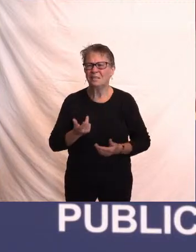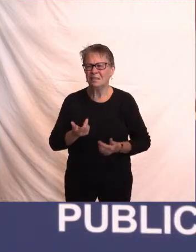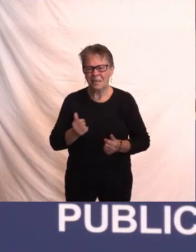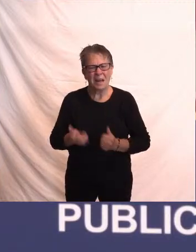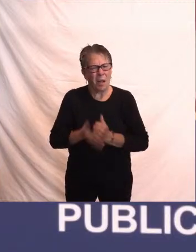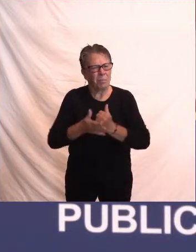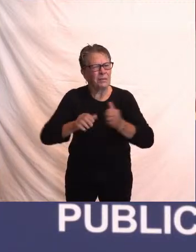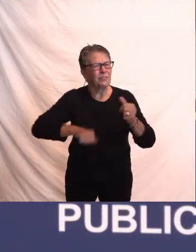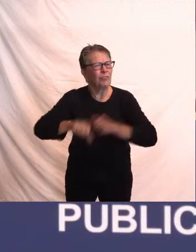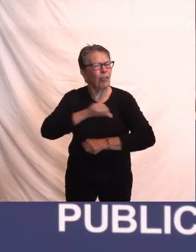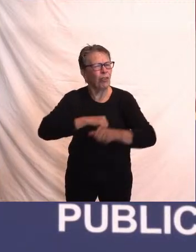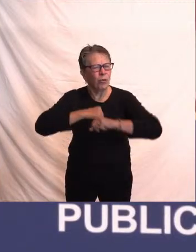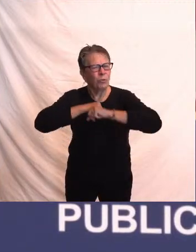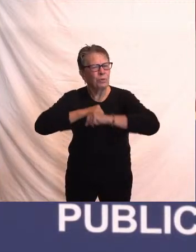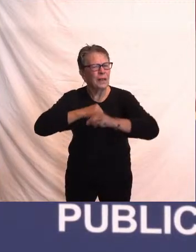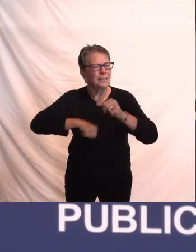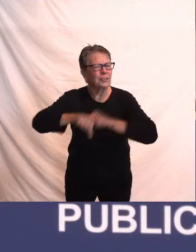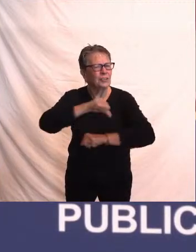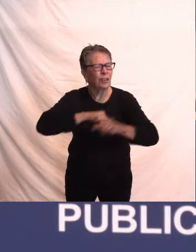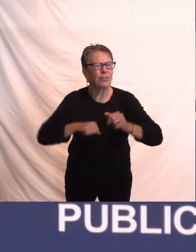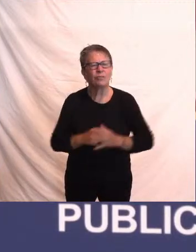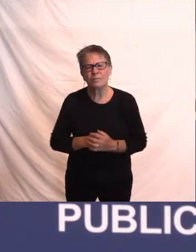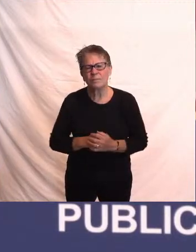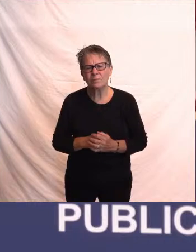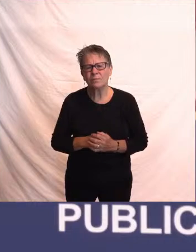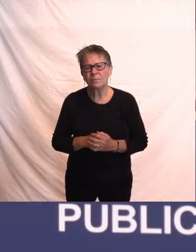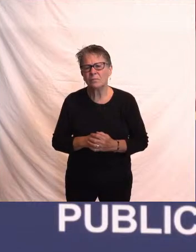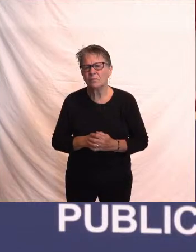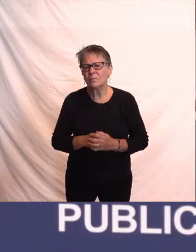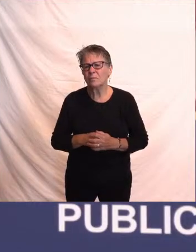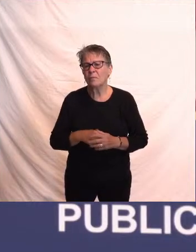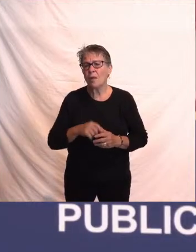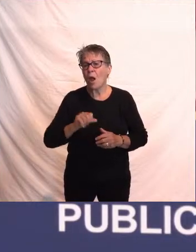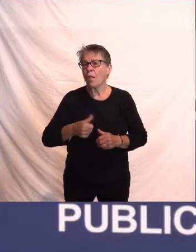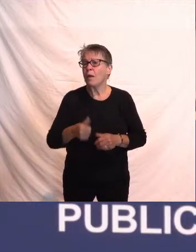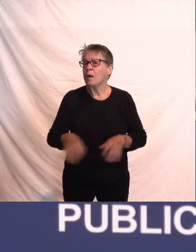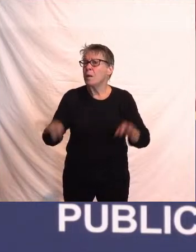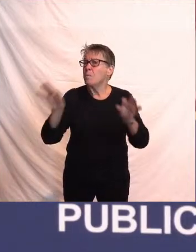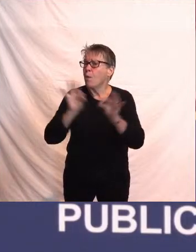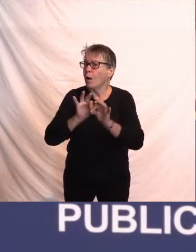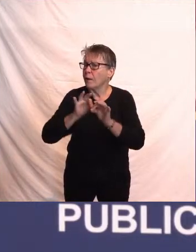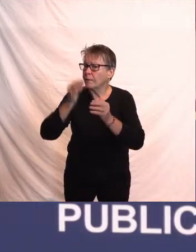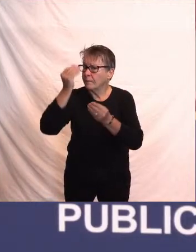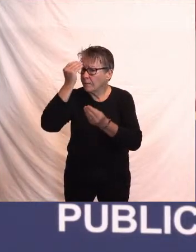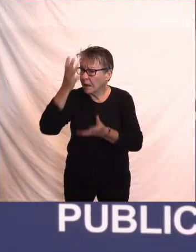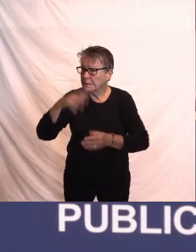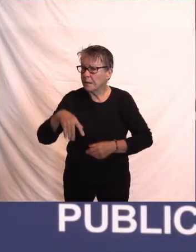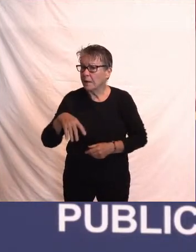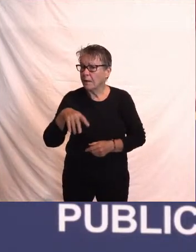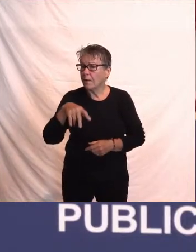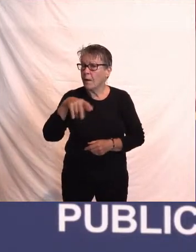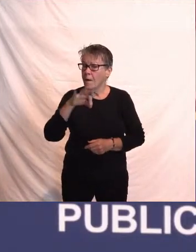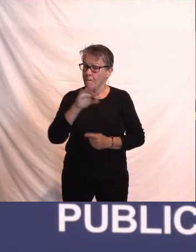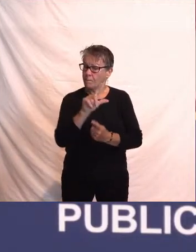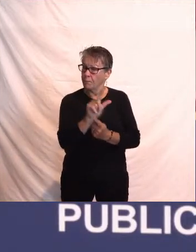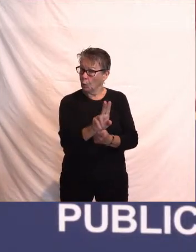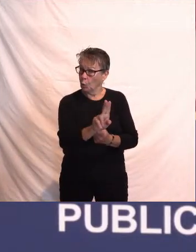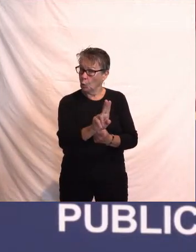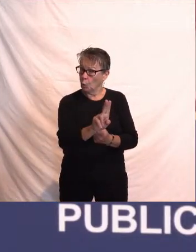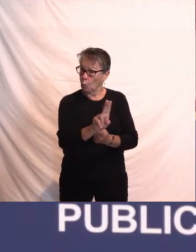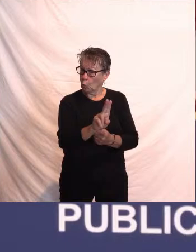that protects the health of our communities is the flu vaccine. Now is also the time to get the annual flu